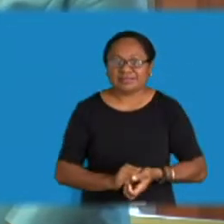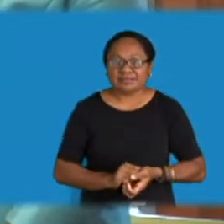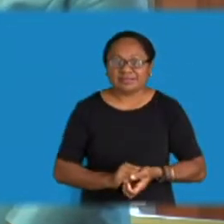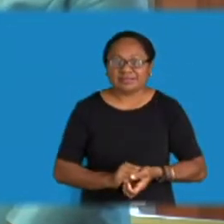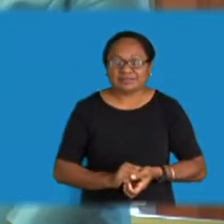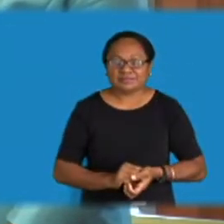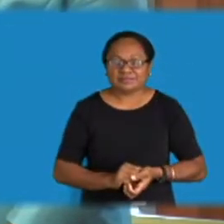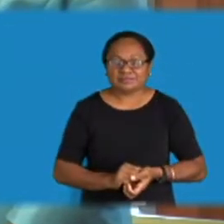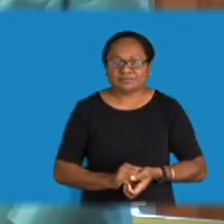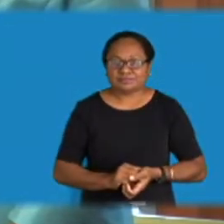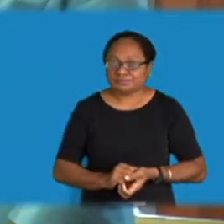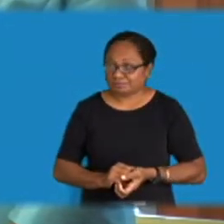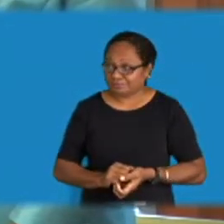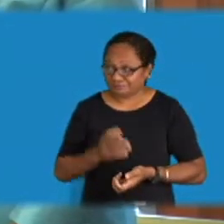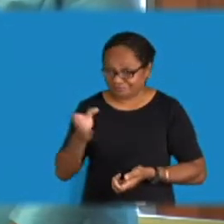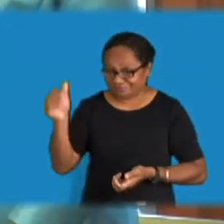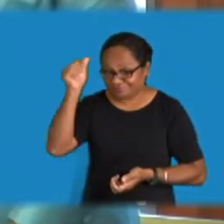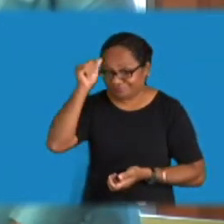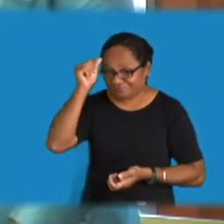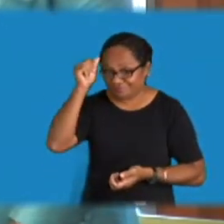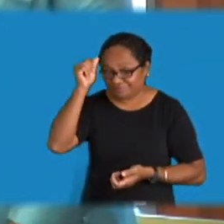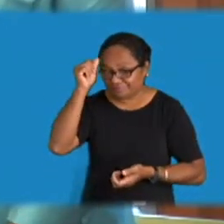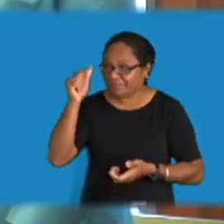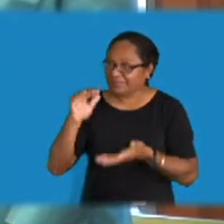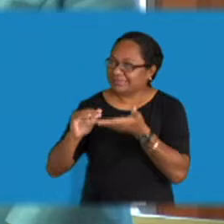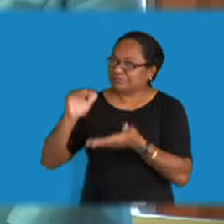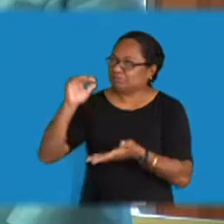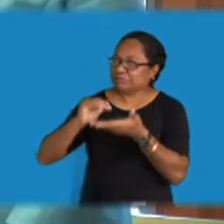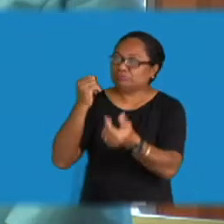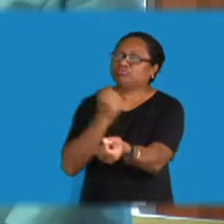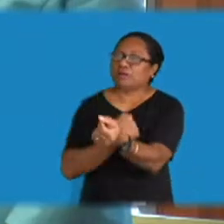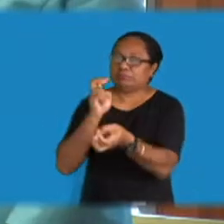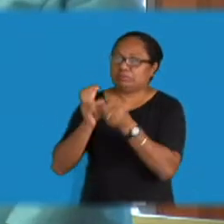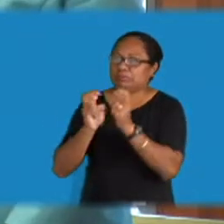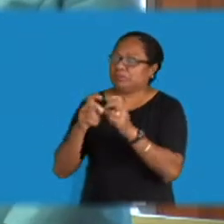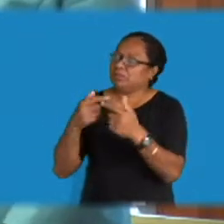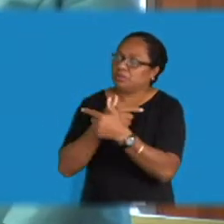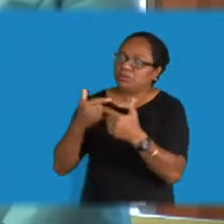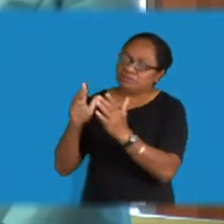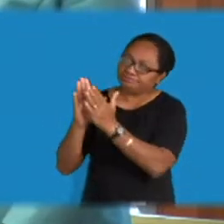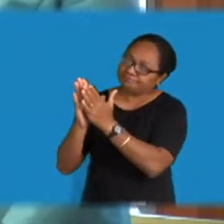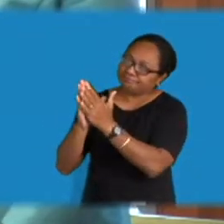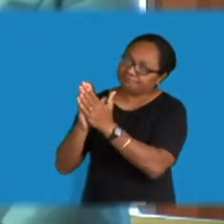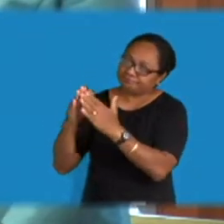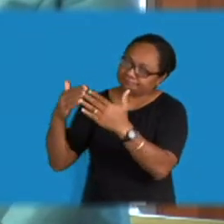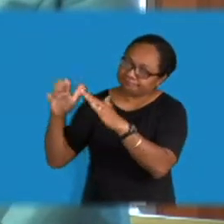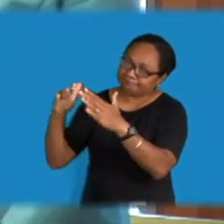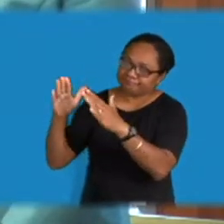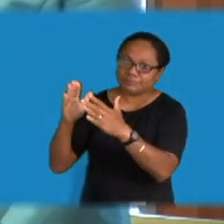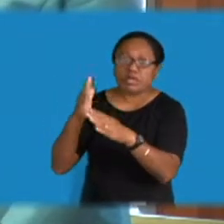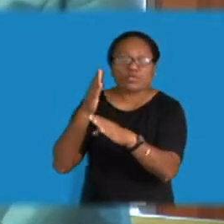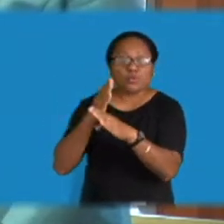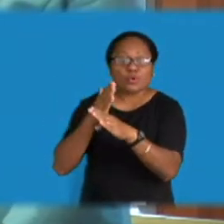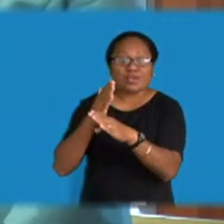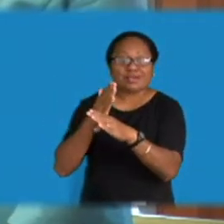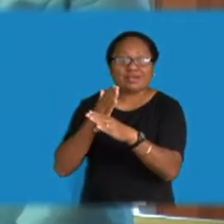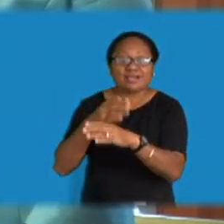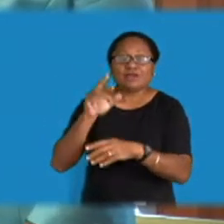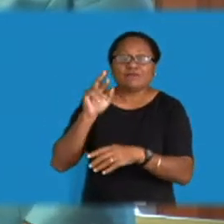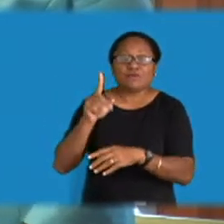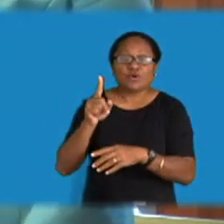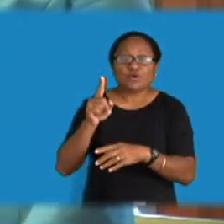problems, particularly with our youth. And we applaud the work done by the police, particularly in the big drug